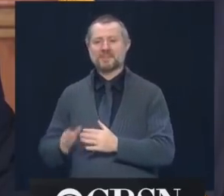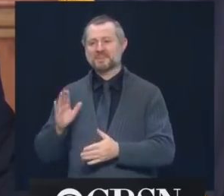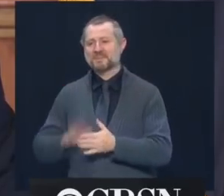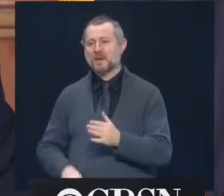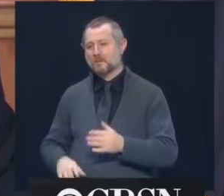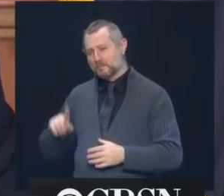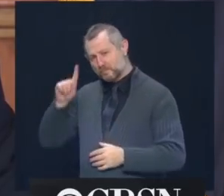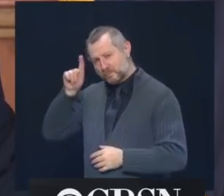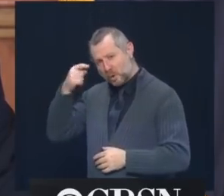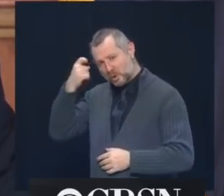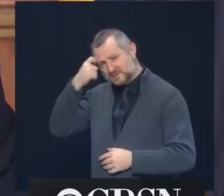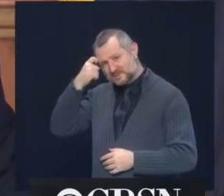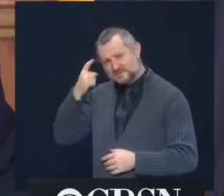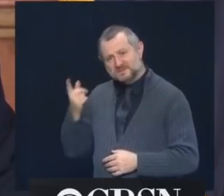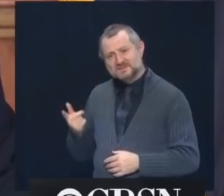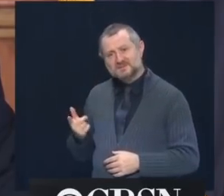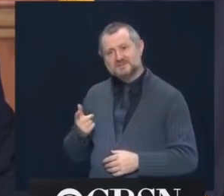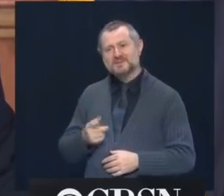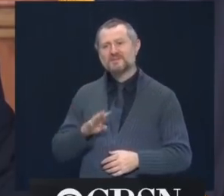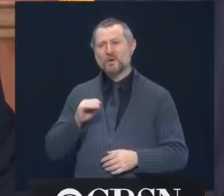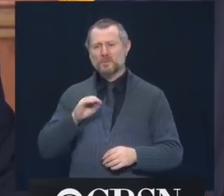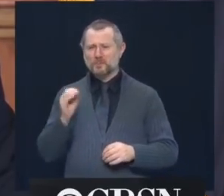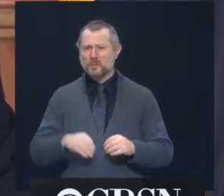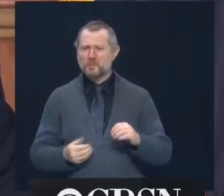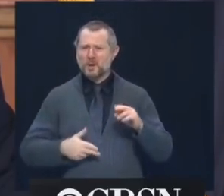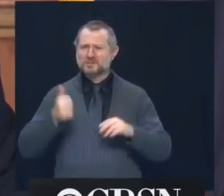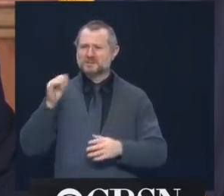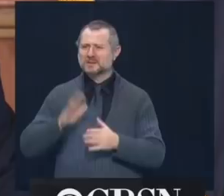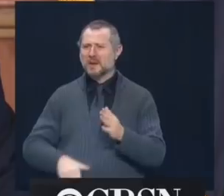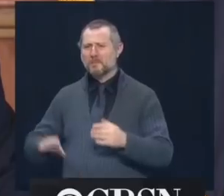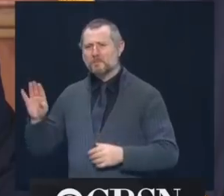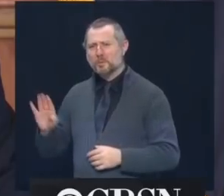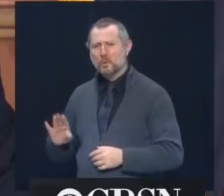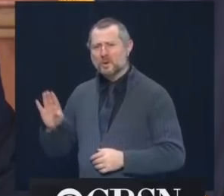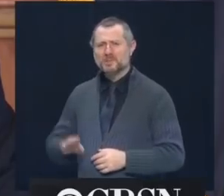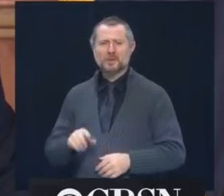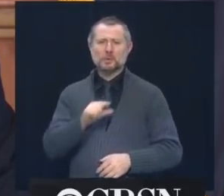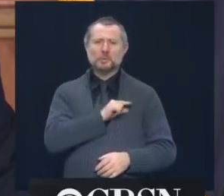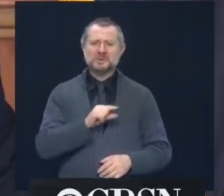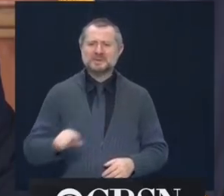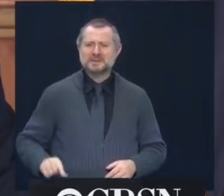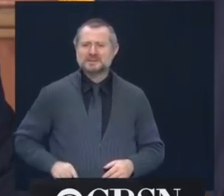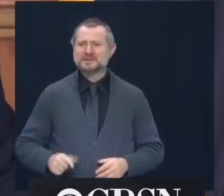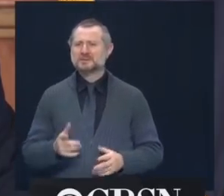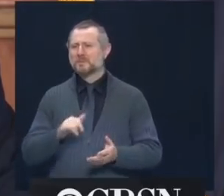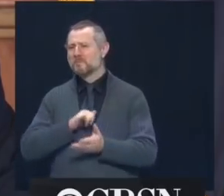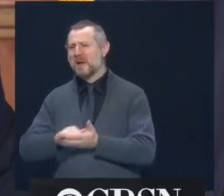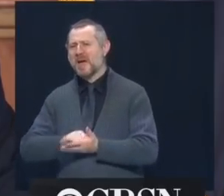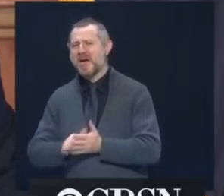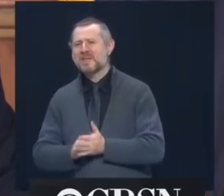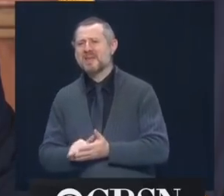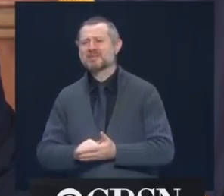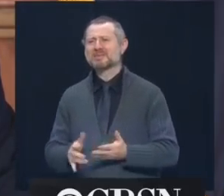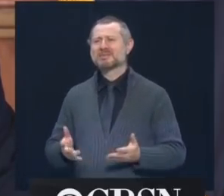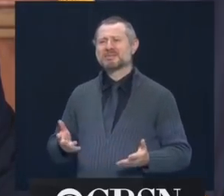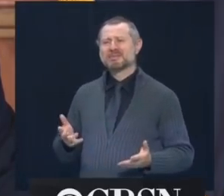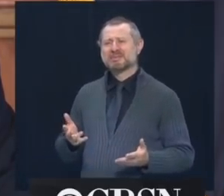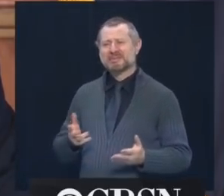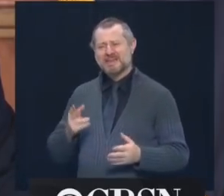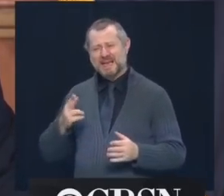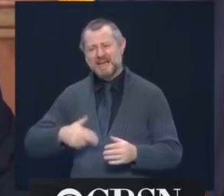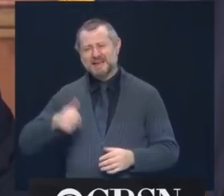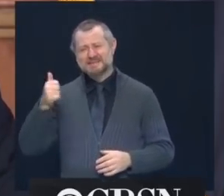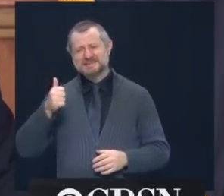Bronx, than Brooklyn, Queens, or Manhattan. A higher death rate on Staten